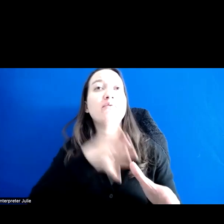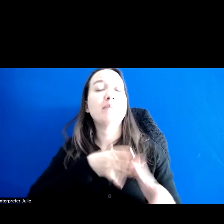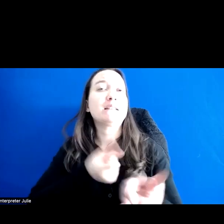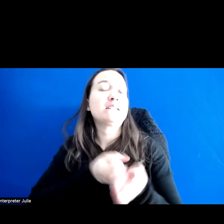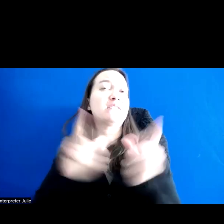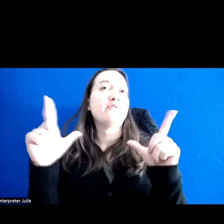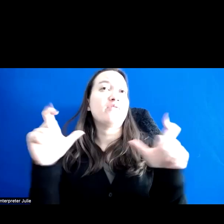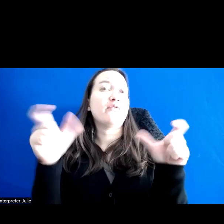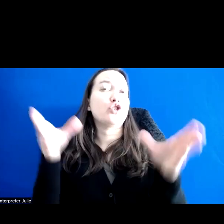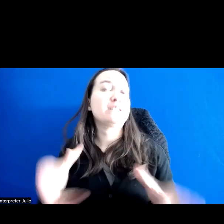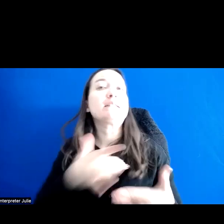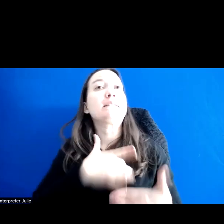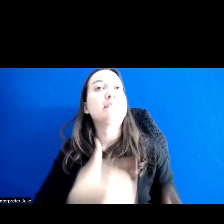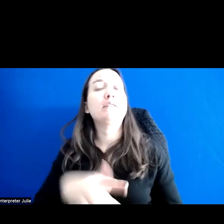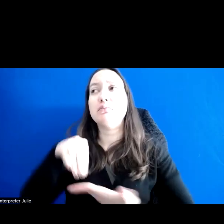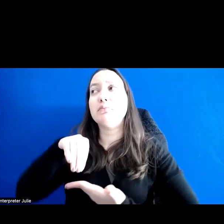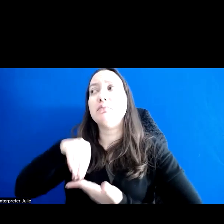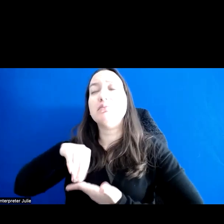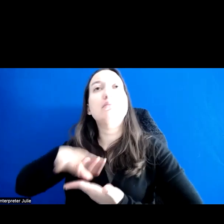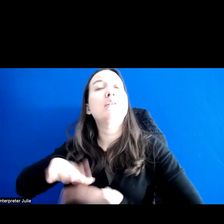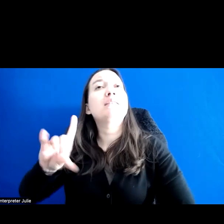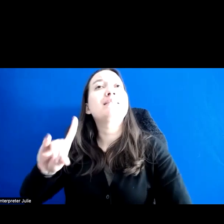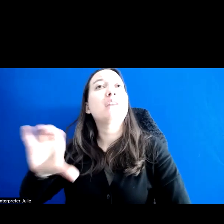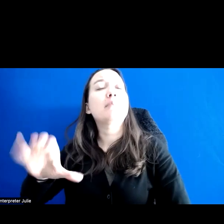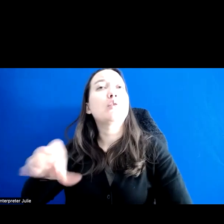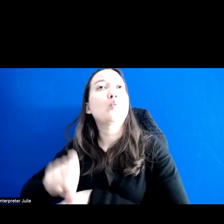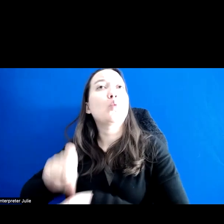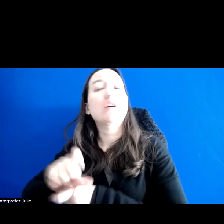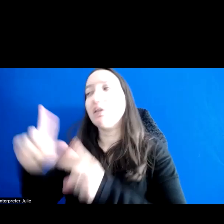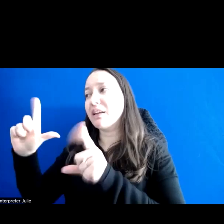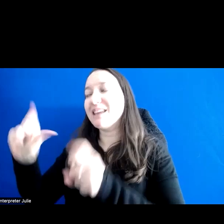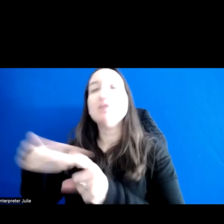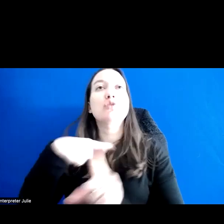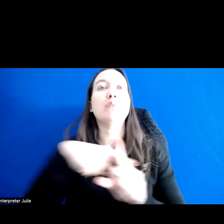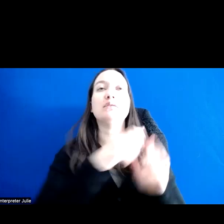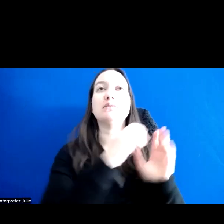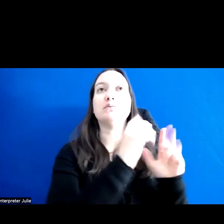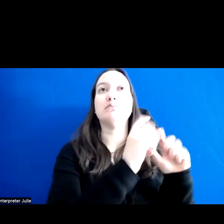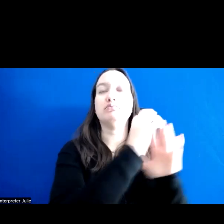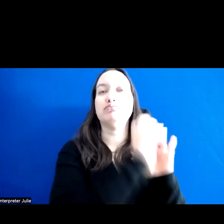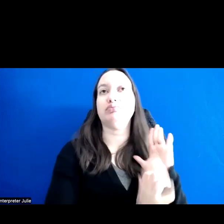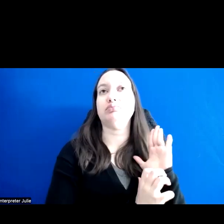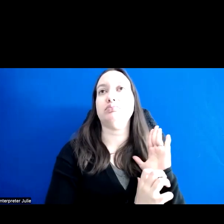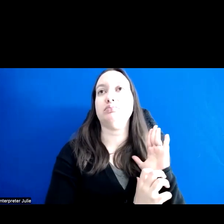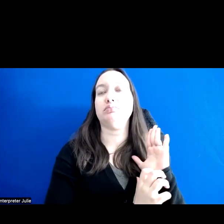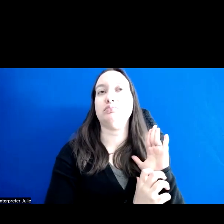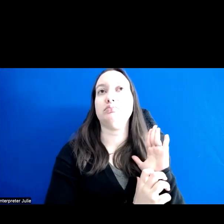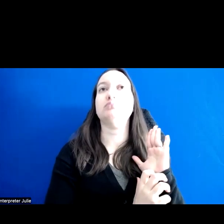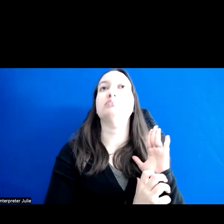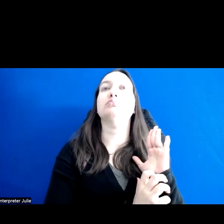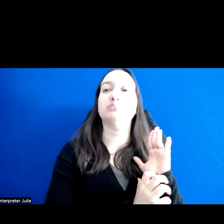photographers, mainly doing documentary work, but image text work, photography using